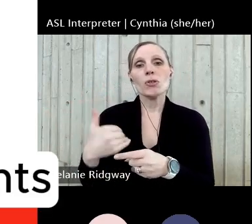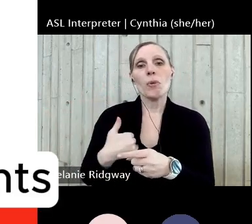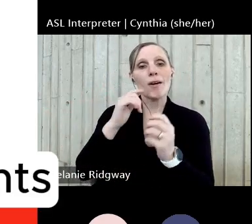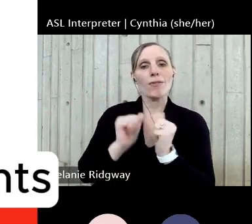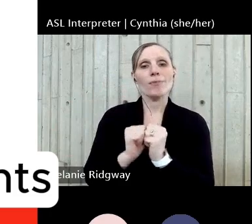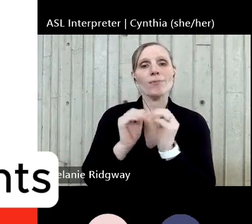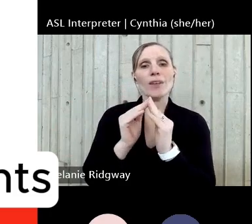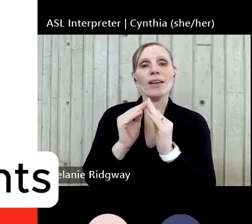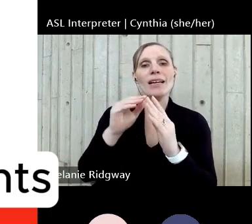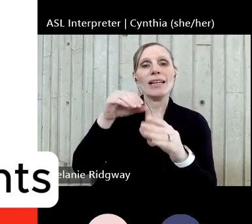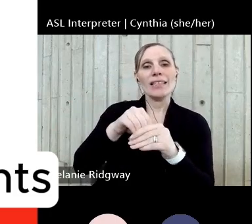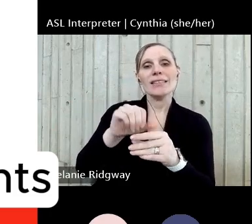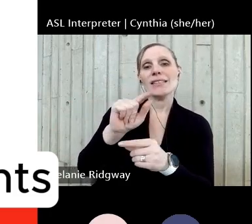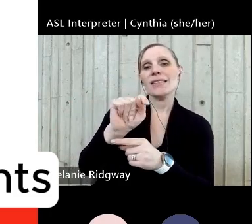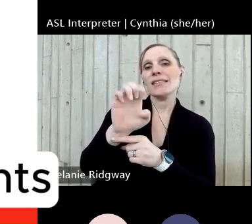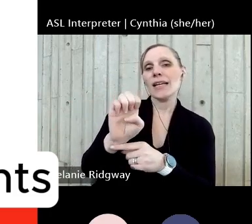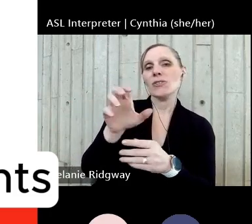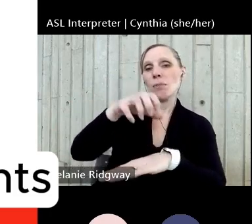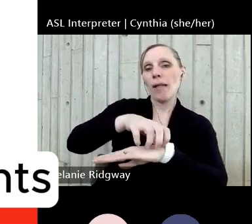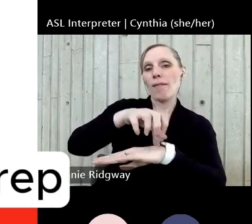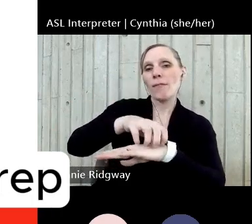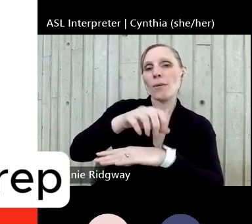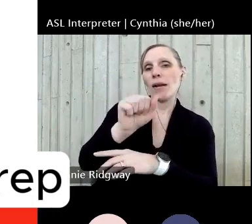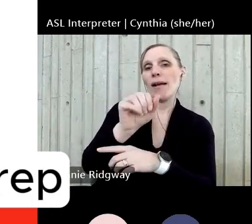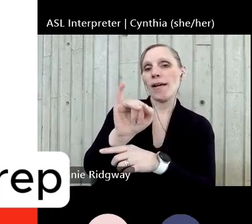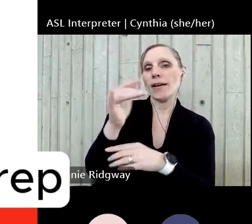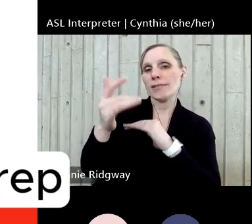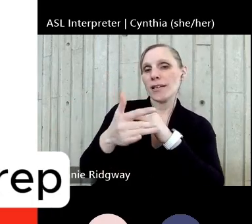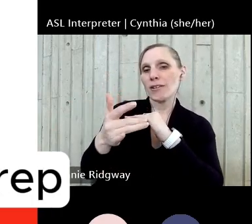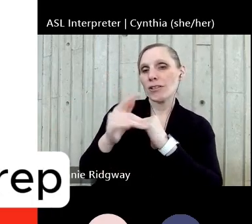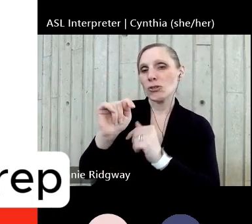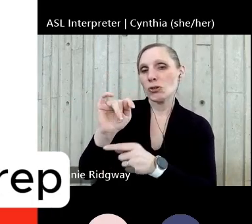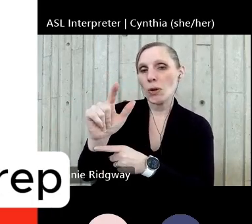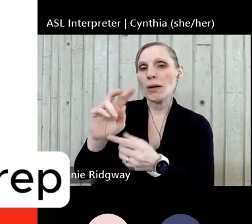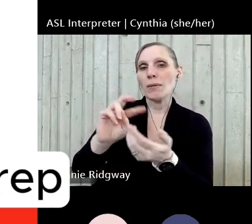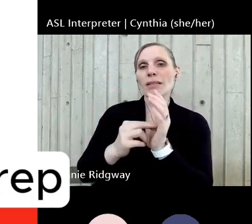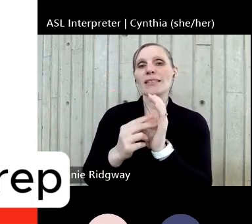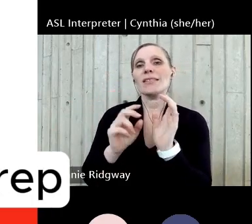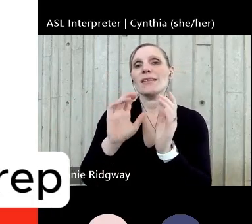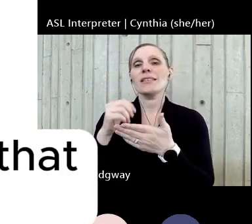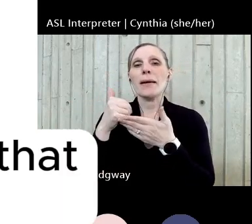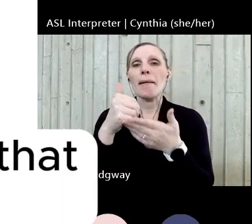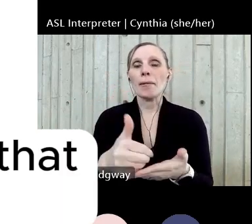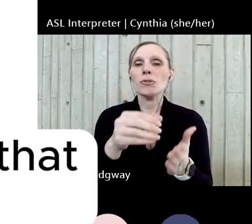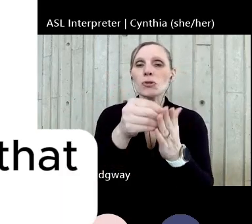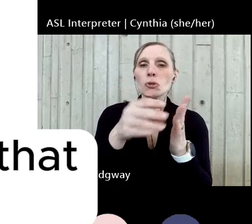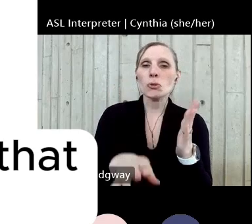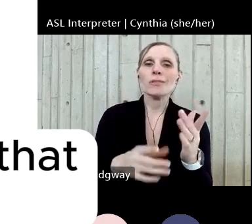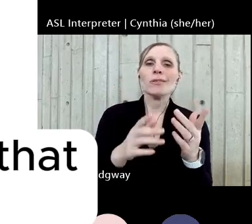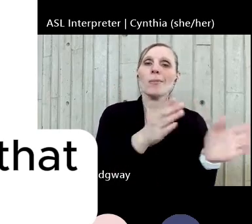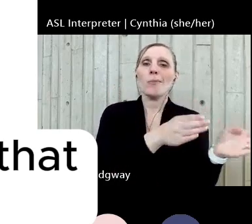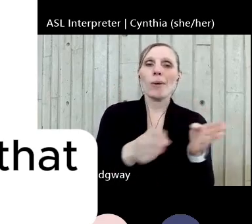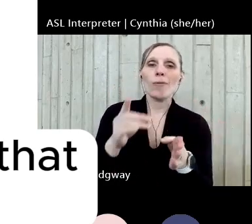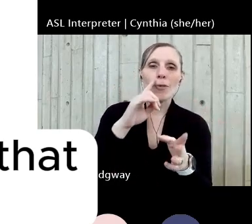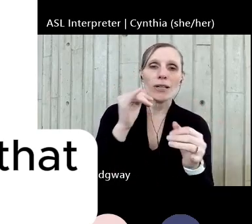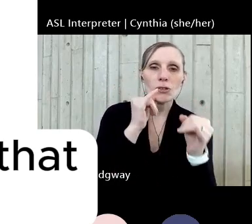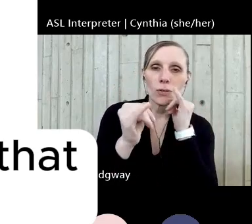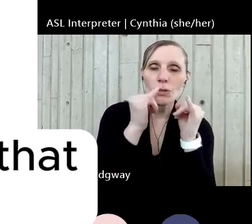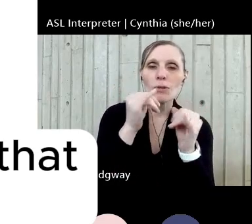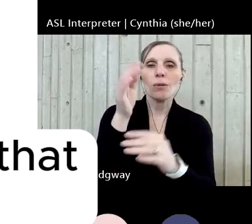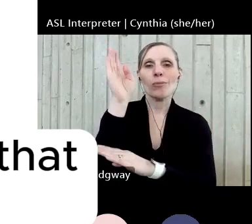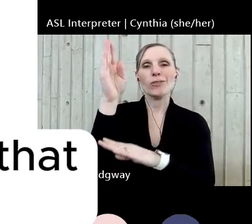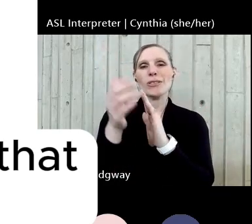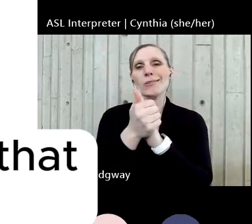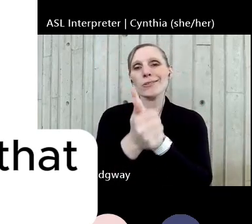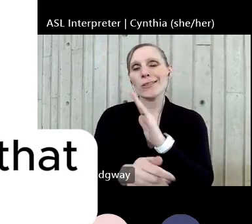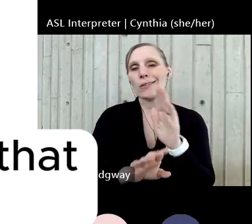AI technology tool that we use for students to be able to do things like interview prep, presentation skills, and various